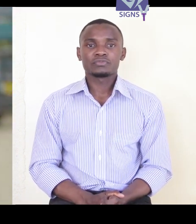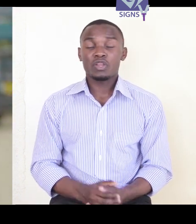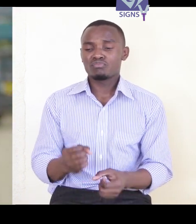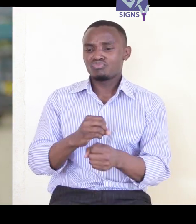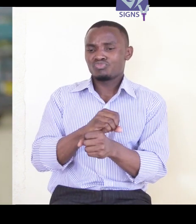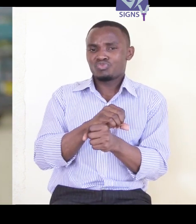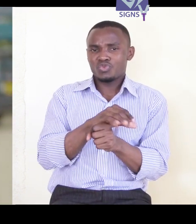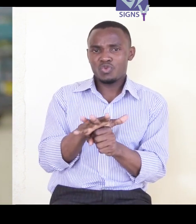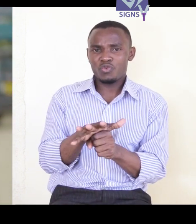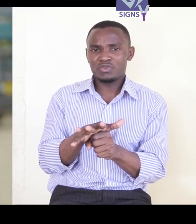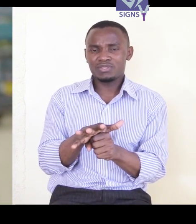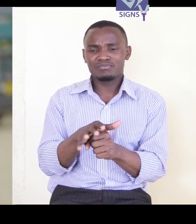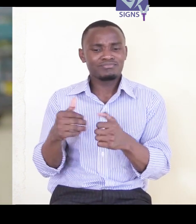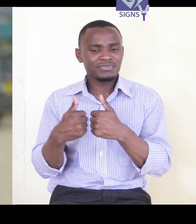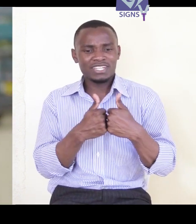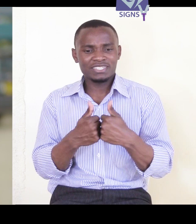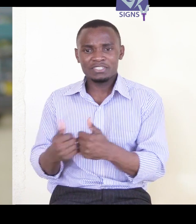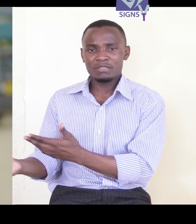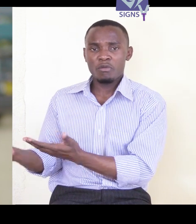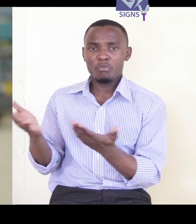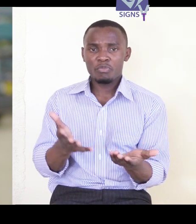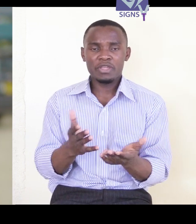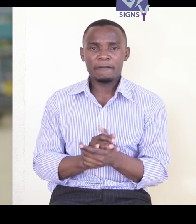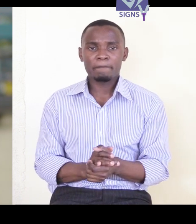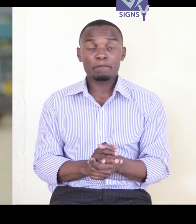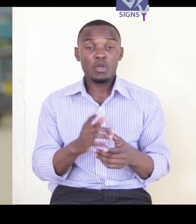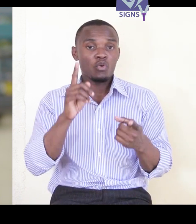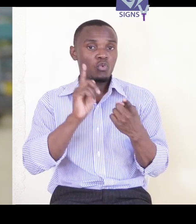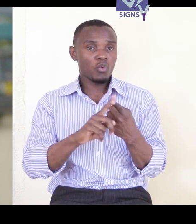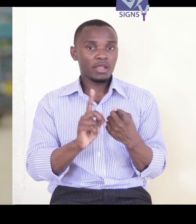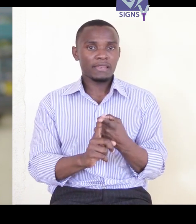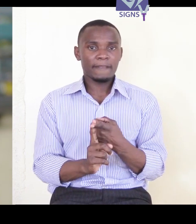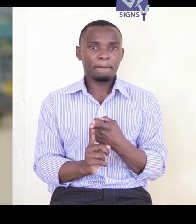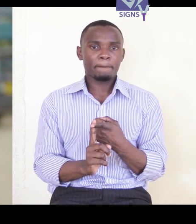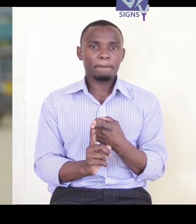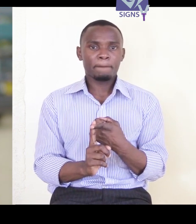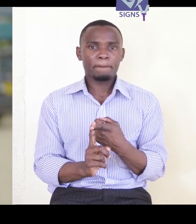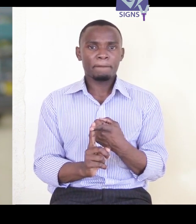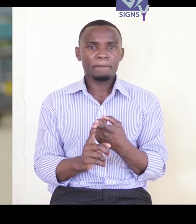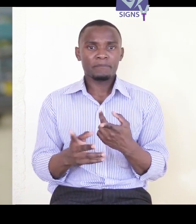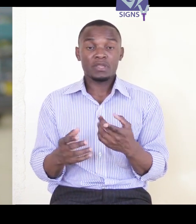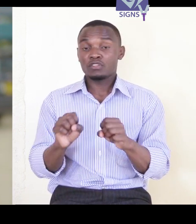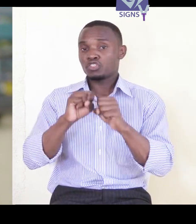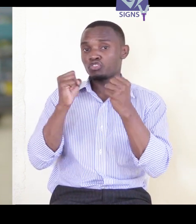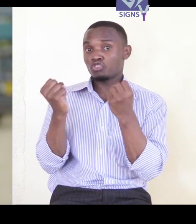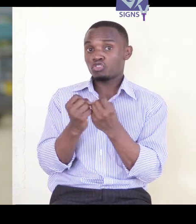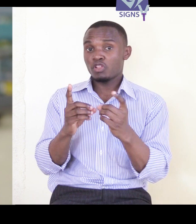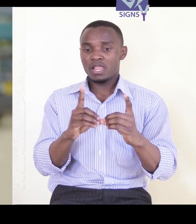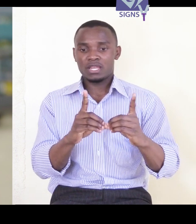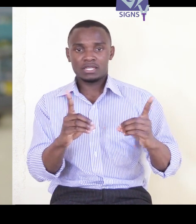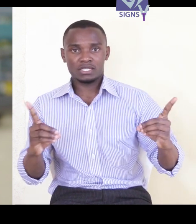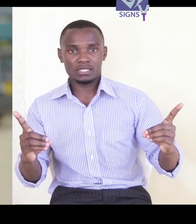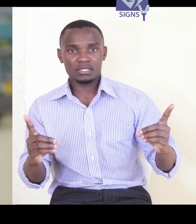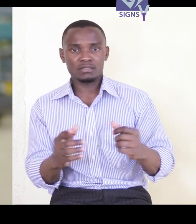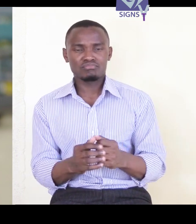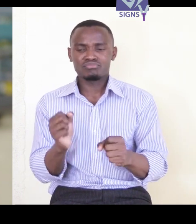Actually, COVID came with its own challenges. one of the challenges that we face is that